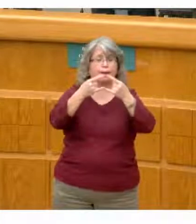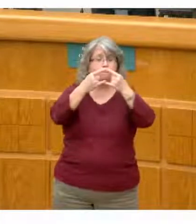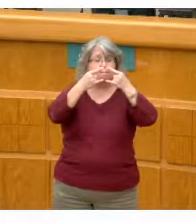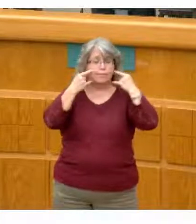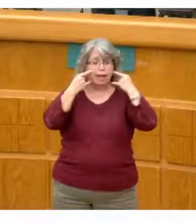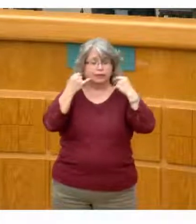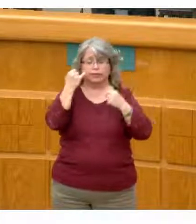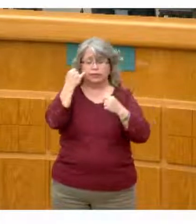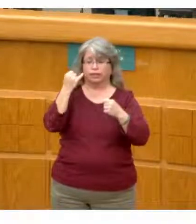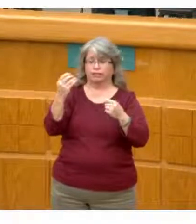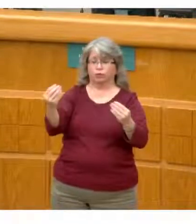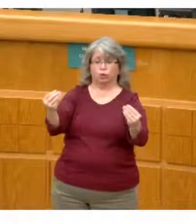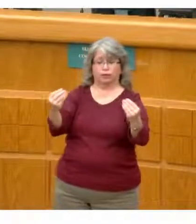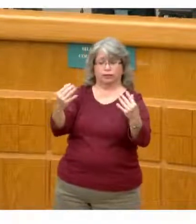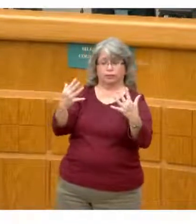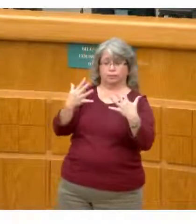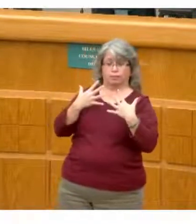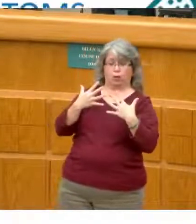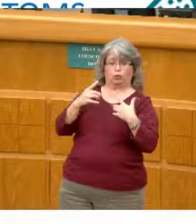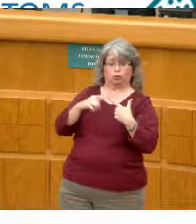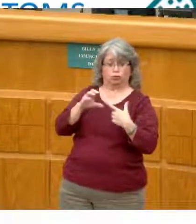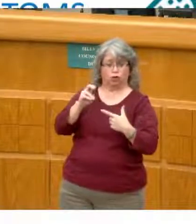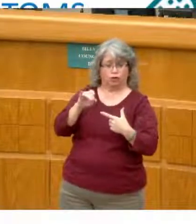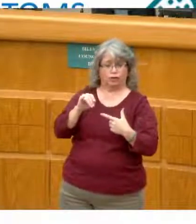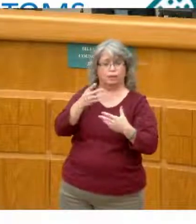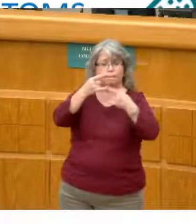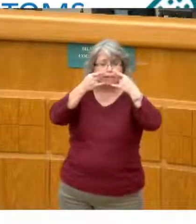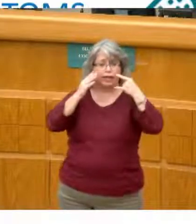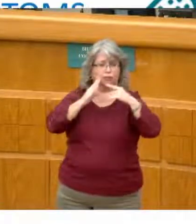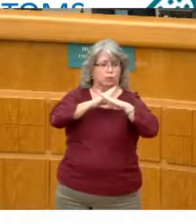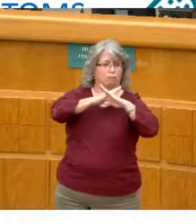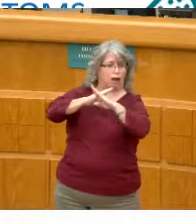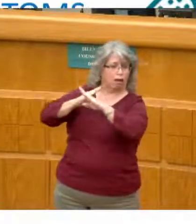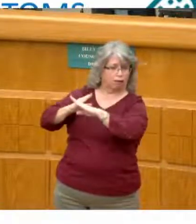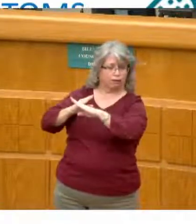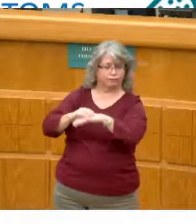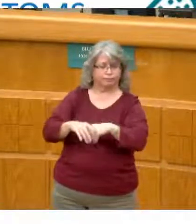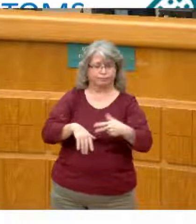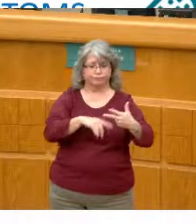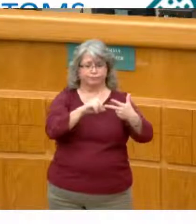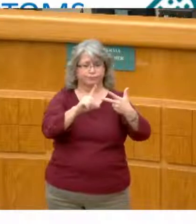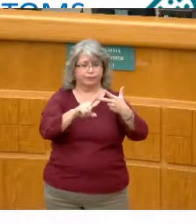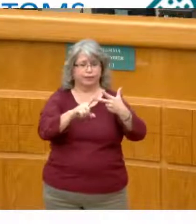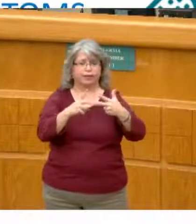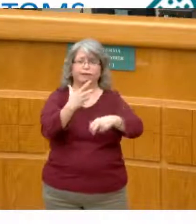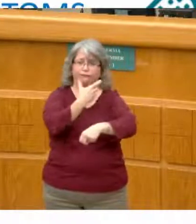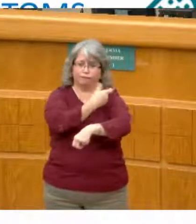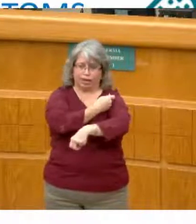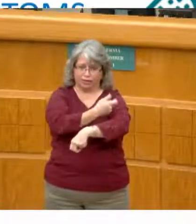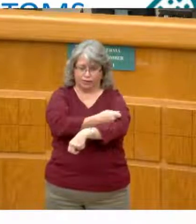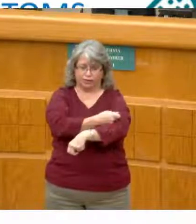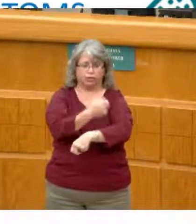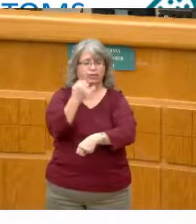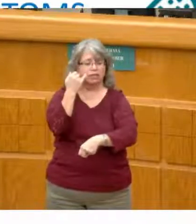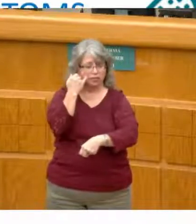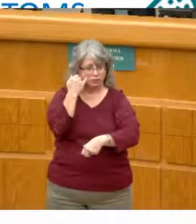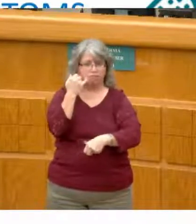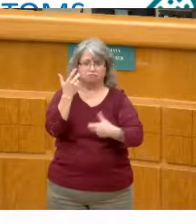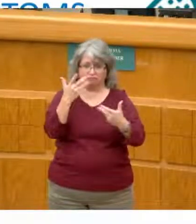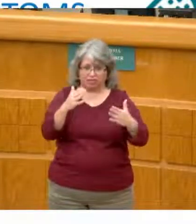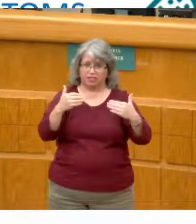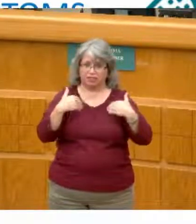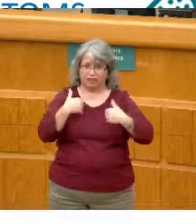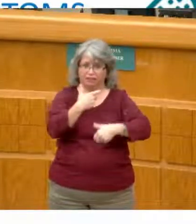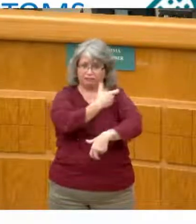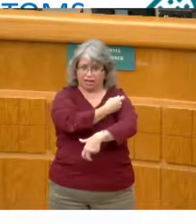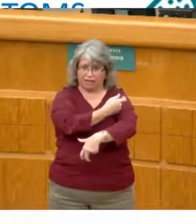block it most of the time. 3, vaccination. If you get vaccinated and you do come in contact with COVID and it gets through your